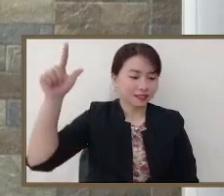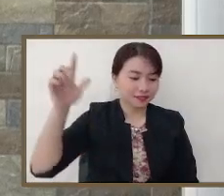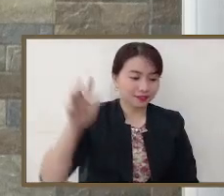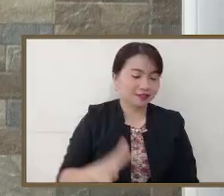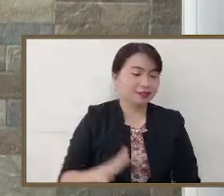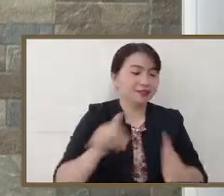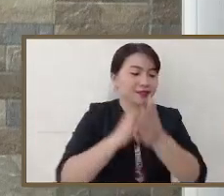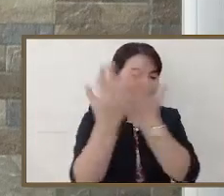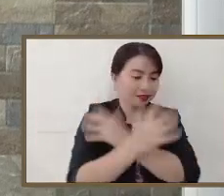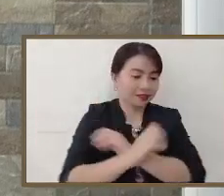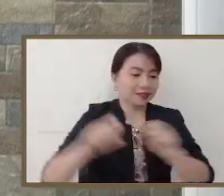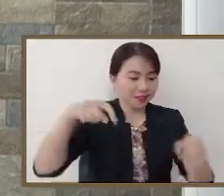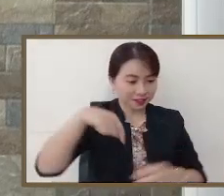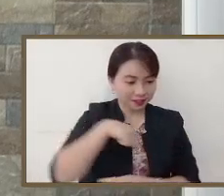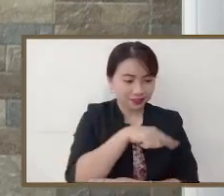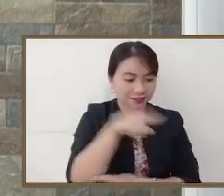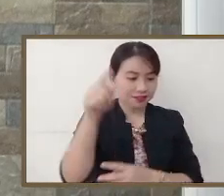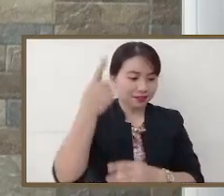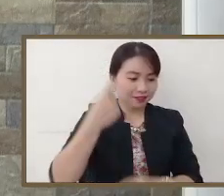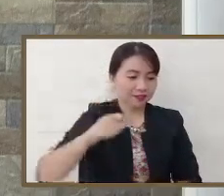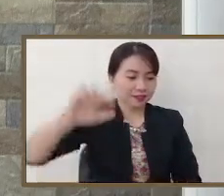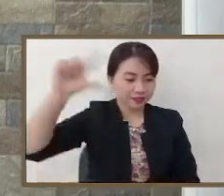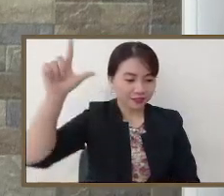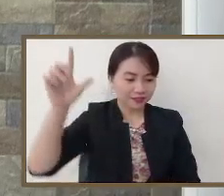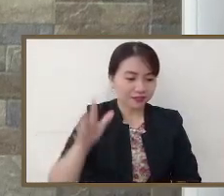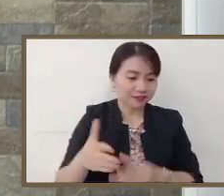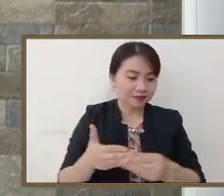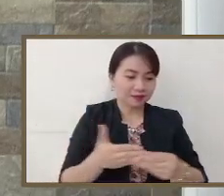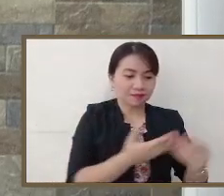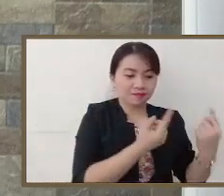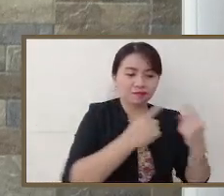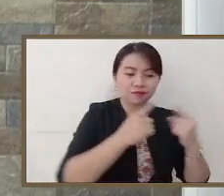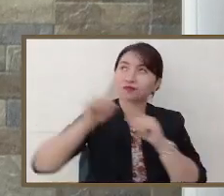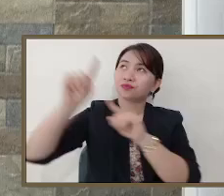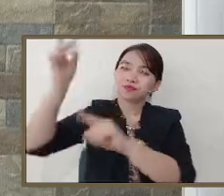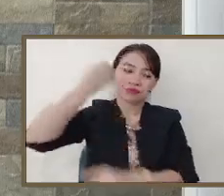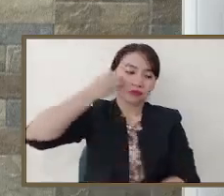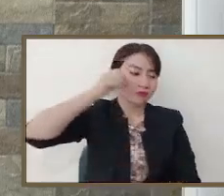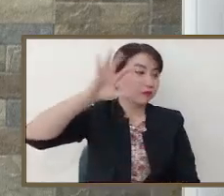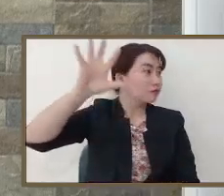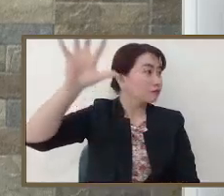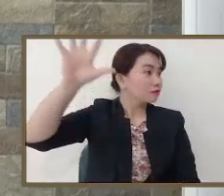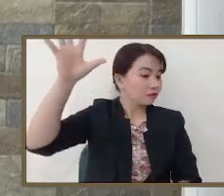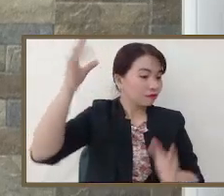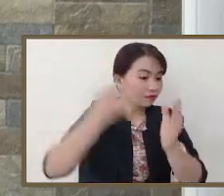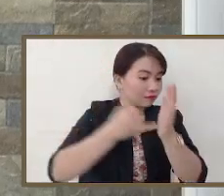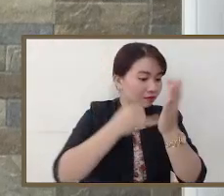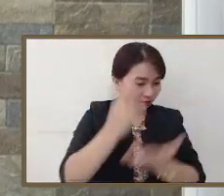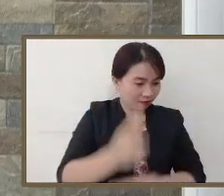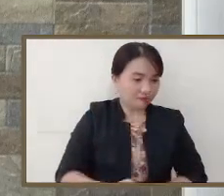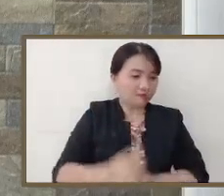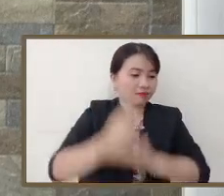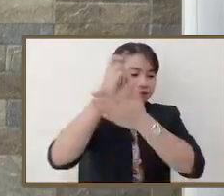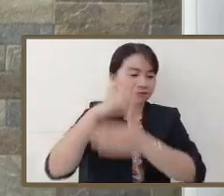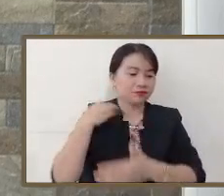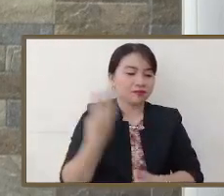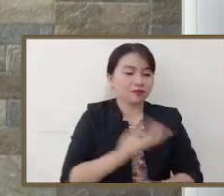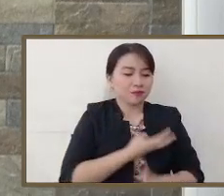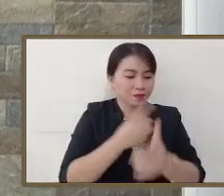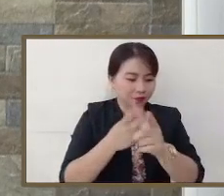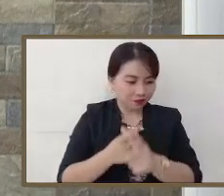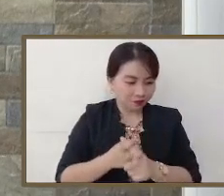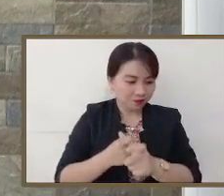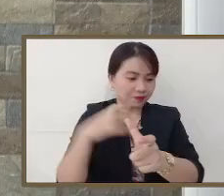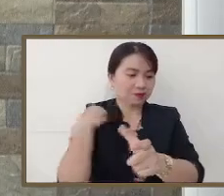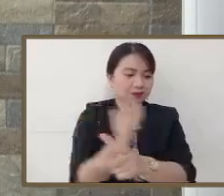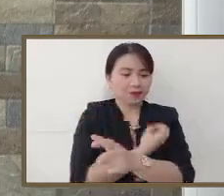The grace that saves us is the grace that leads us home. It'll help us as